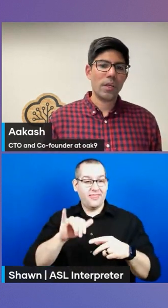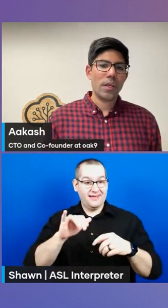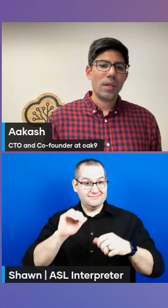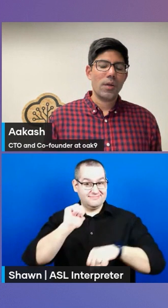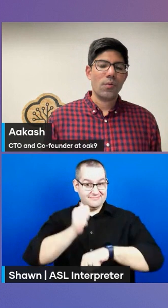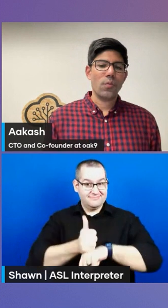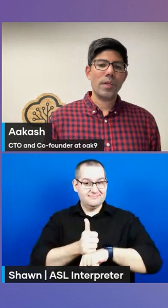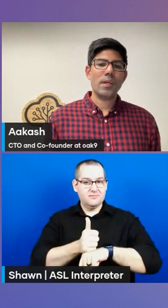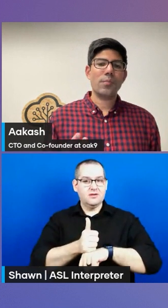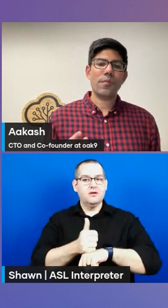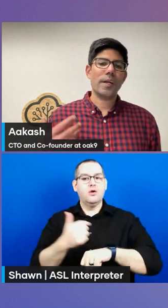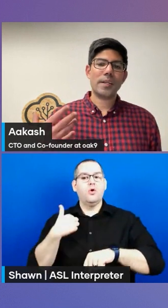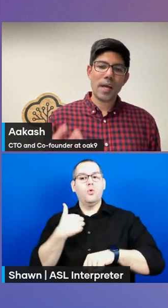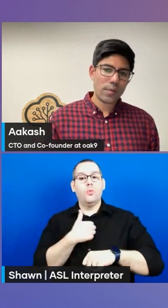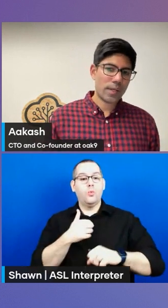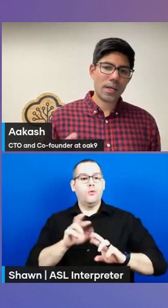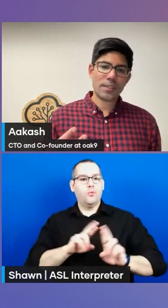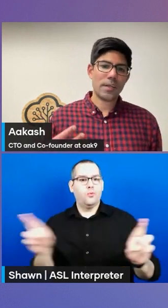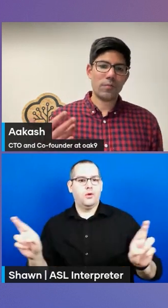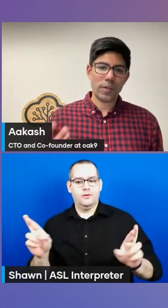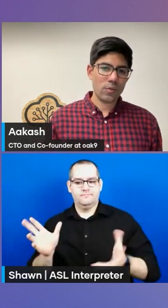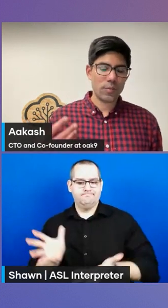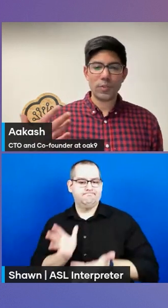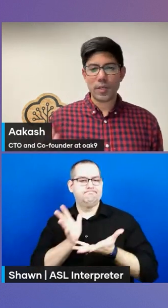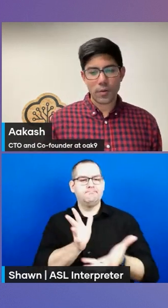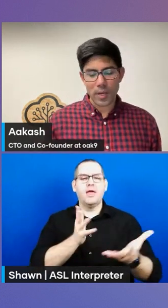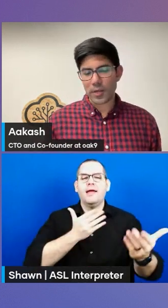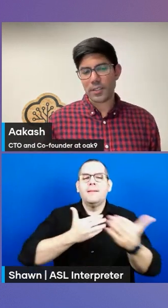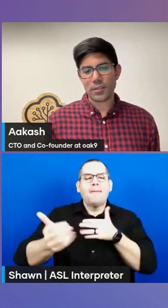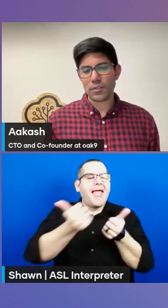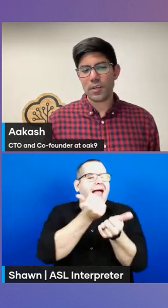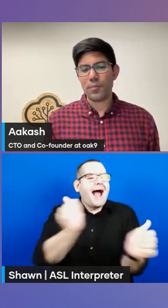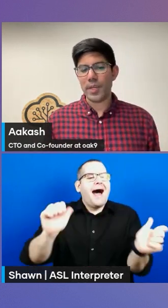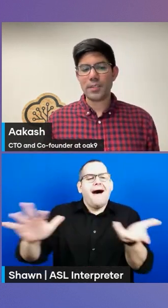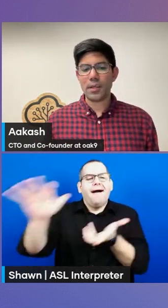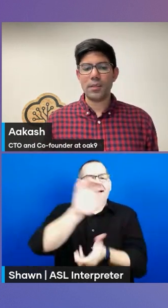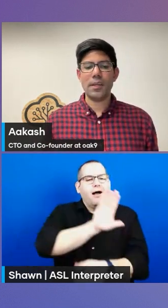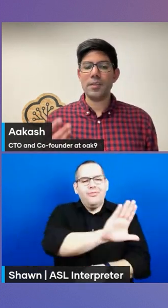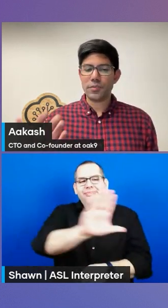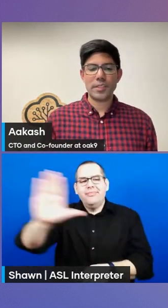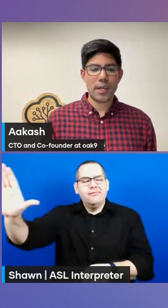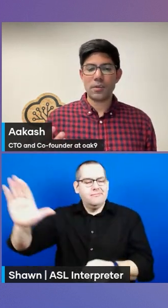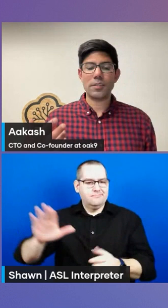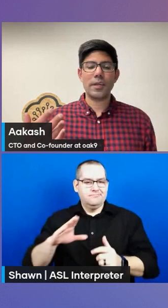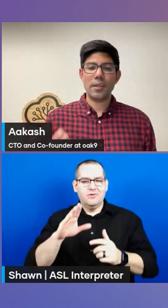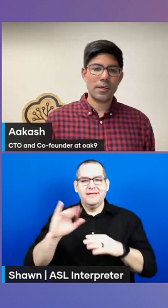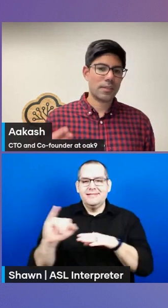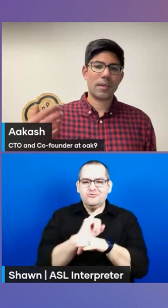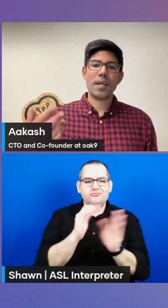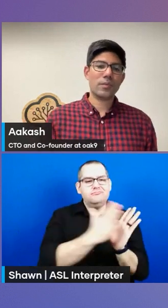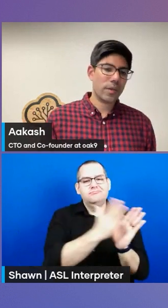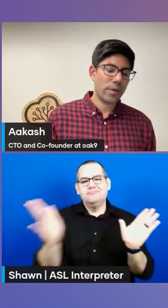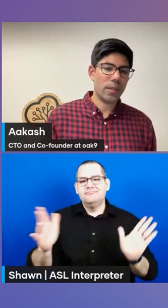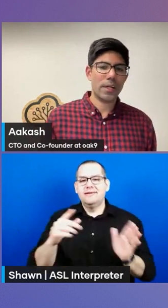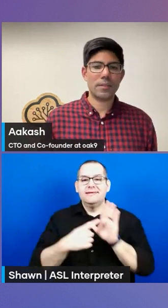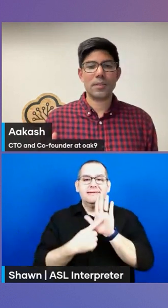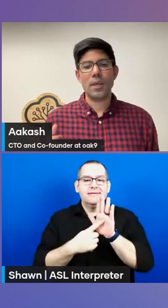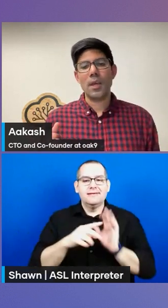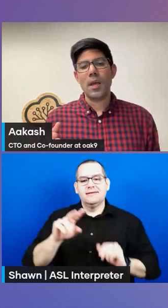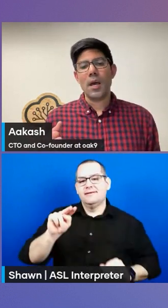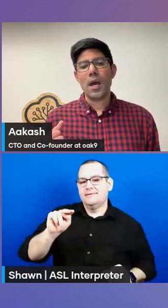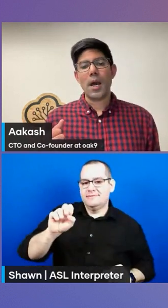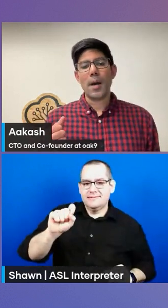standpoint, we can provide cloud agnostic and reusable security architectures that are based on industry standards like NIST, Cloud Security